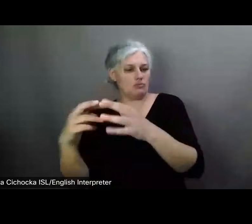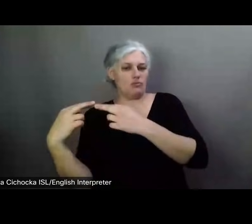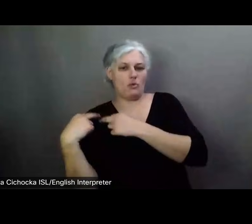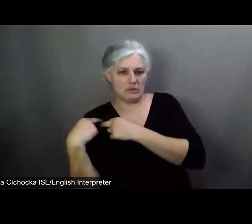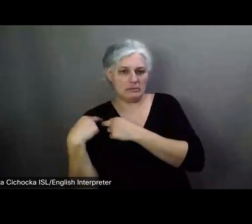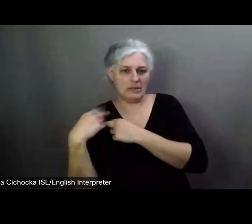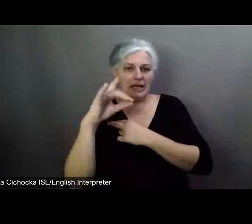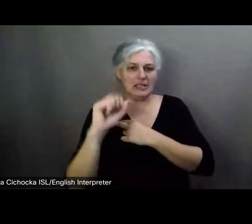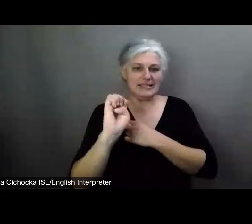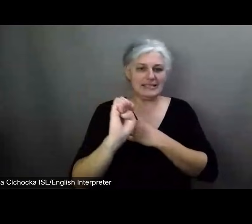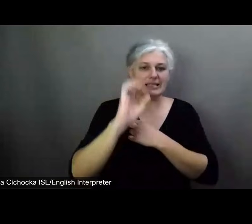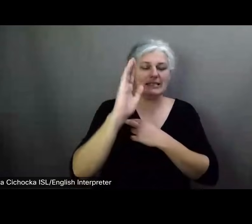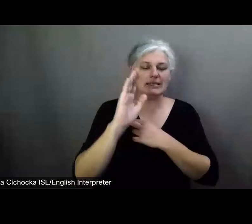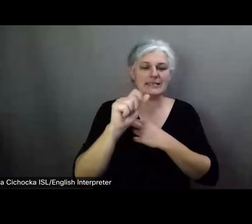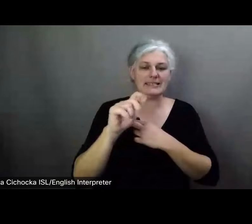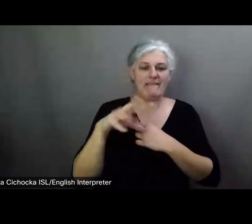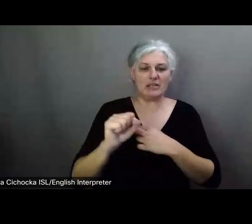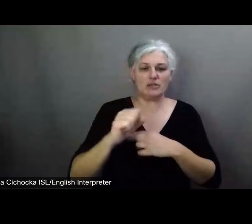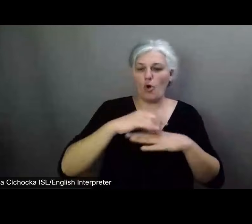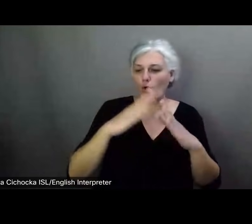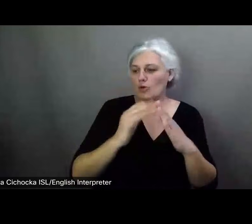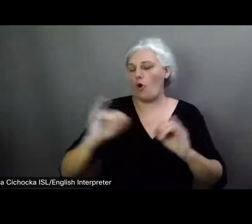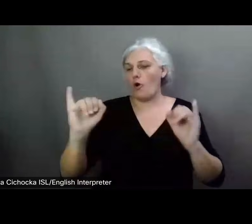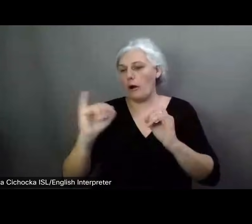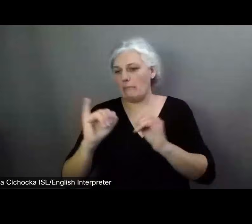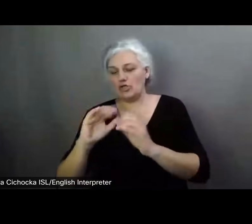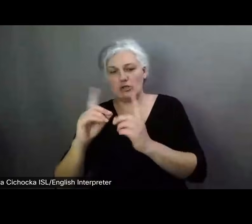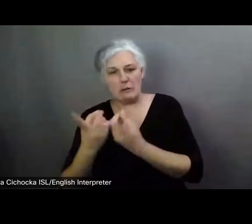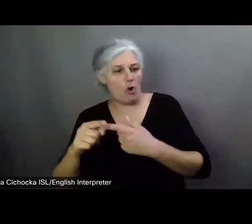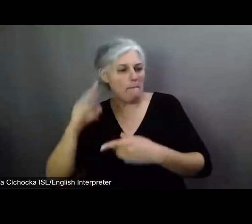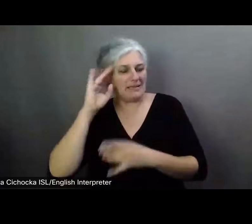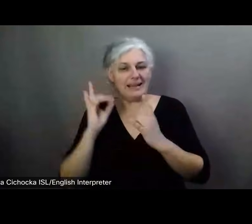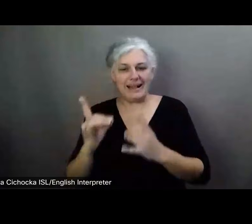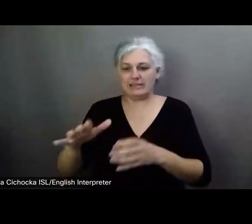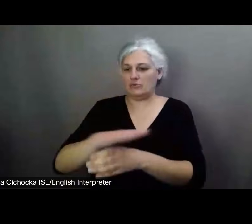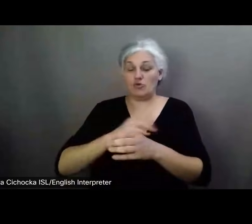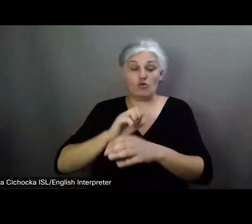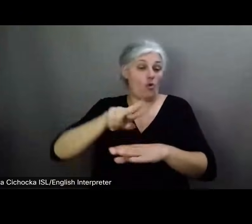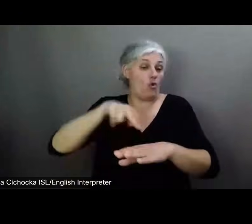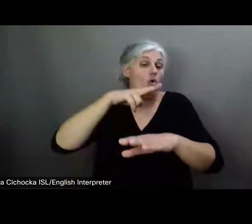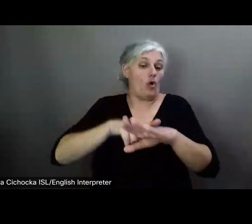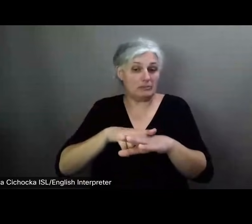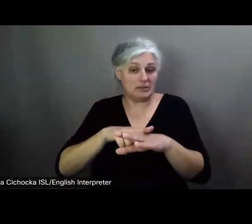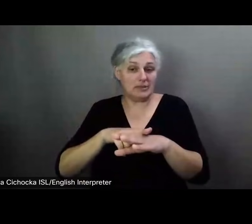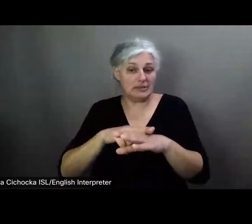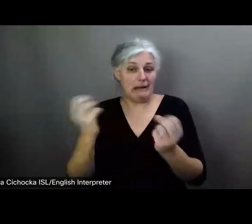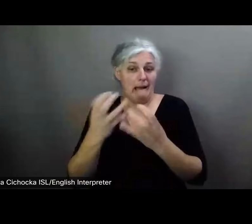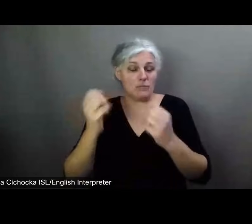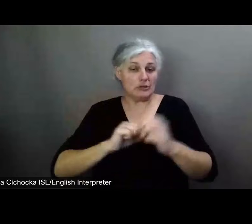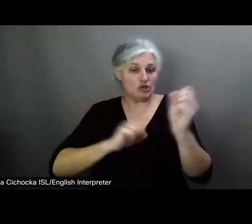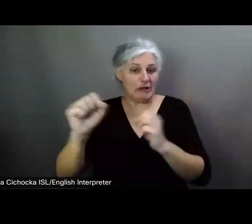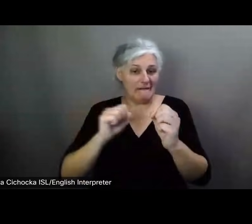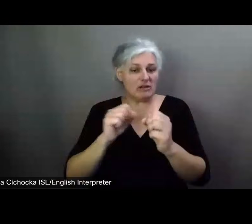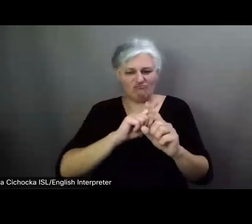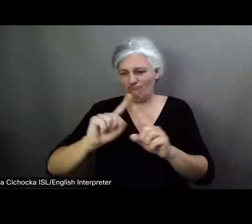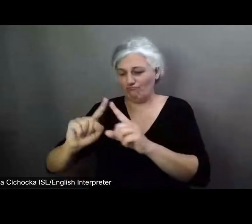HSE Stevens Hospital, whether it's an emergency department, whether it's a mental health facility, whether it's a national ambulance service. And Bernie alluded to this new